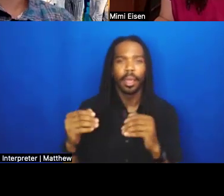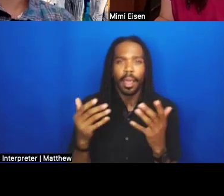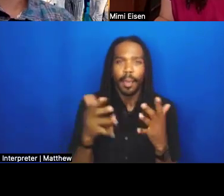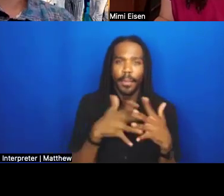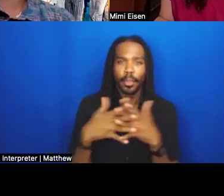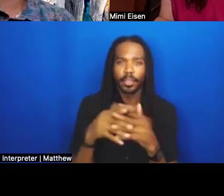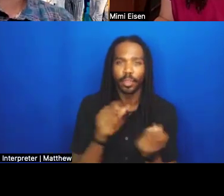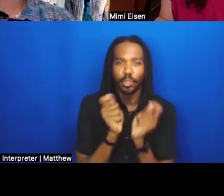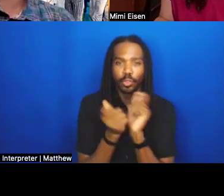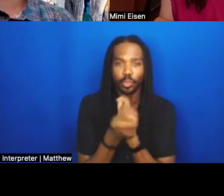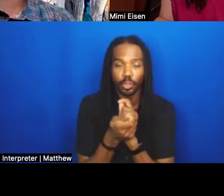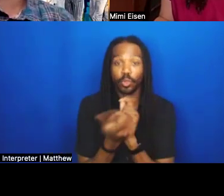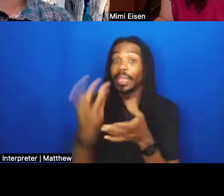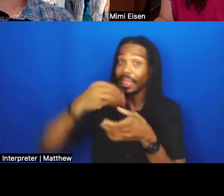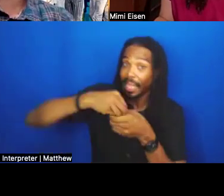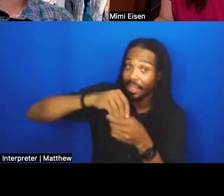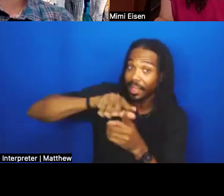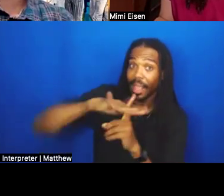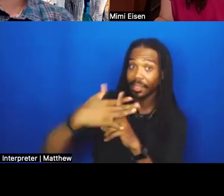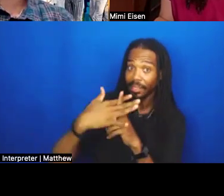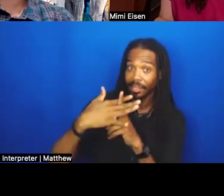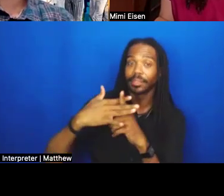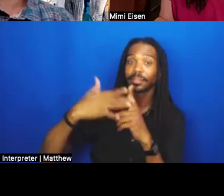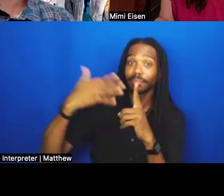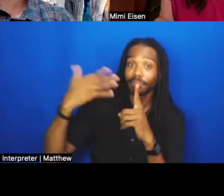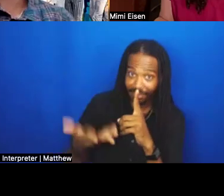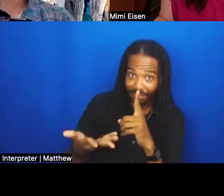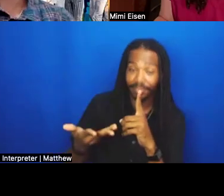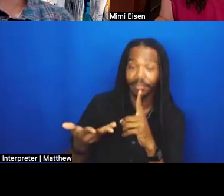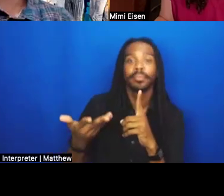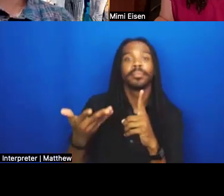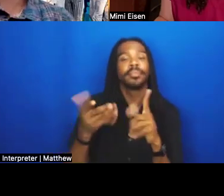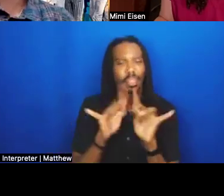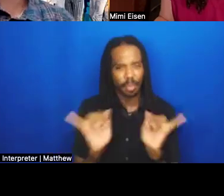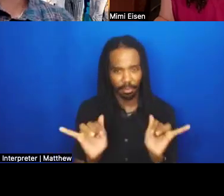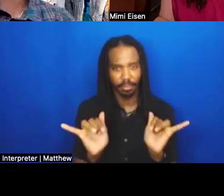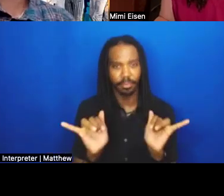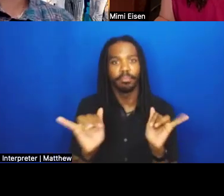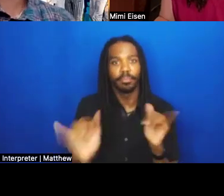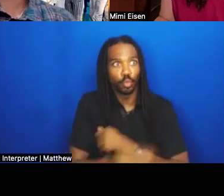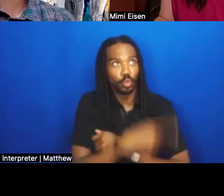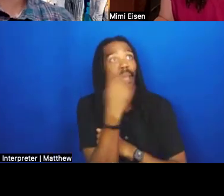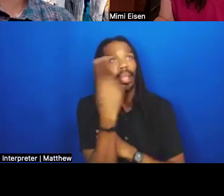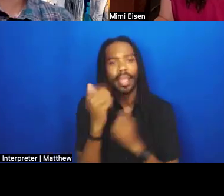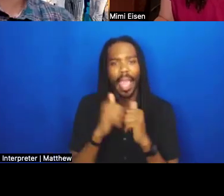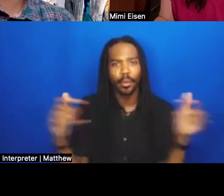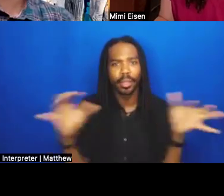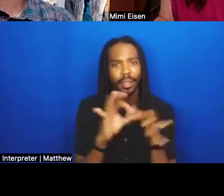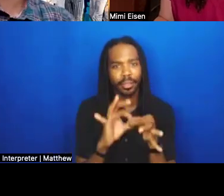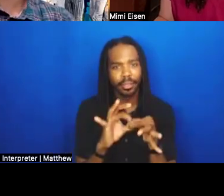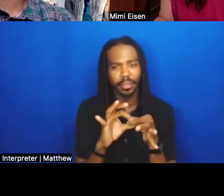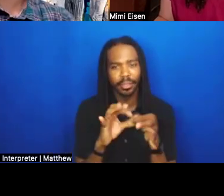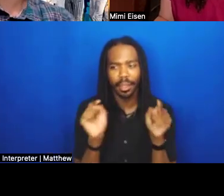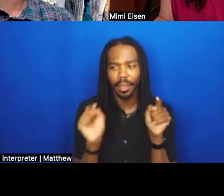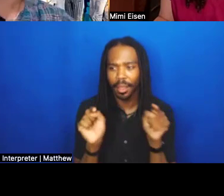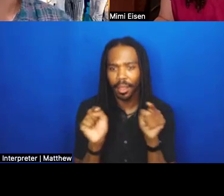the context of the American Revolution and in the context of today, and what we and